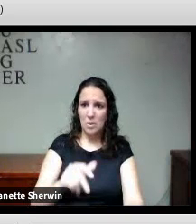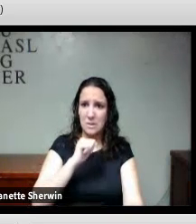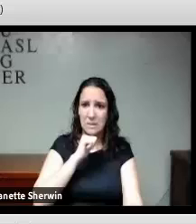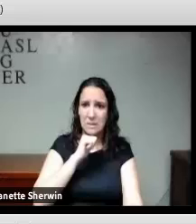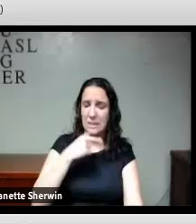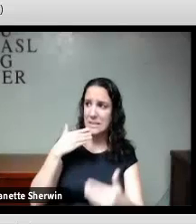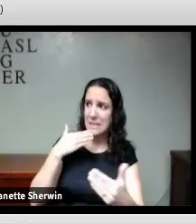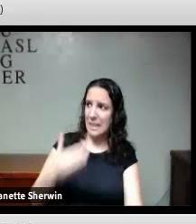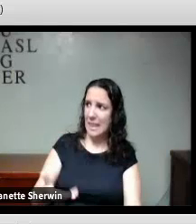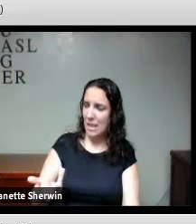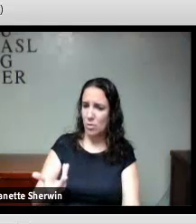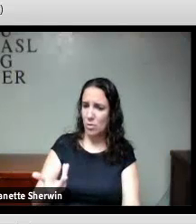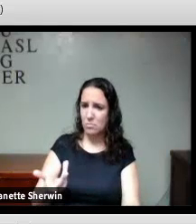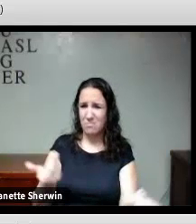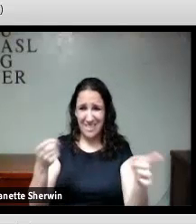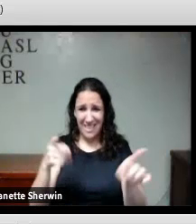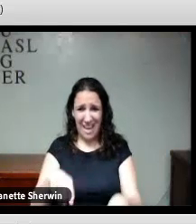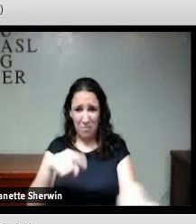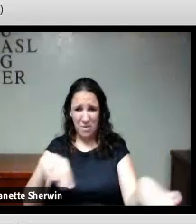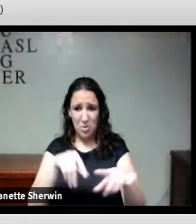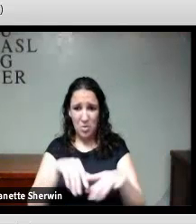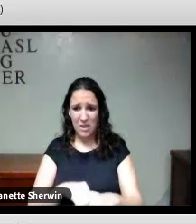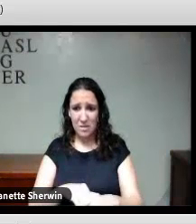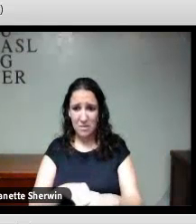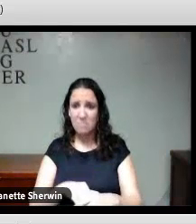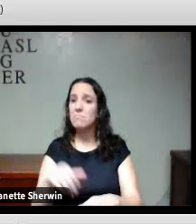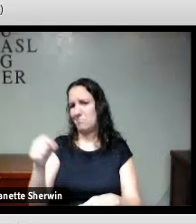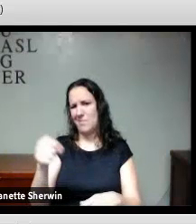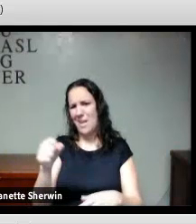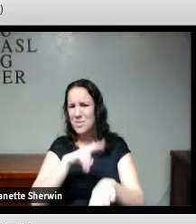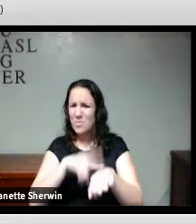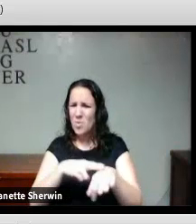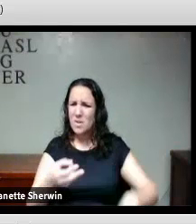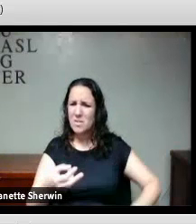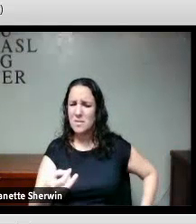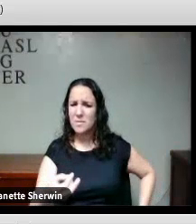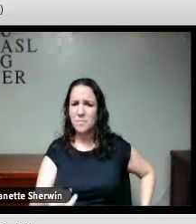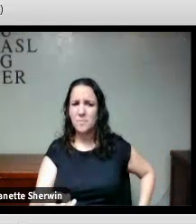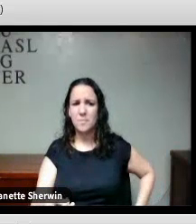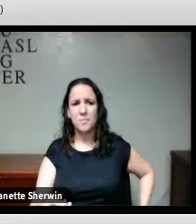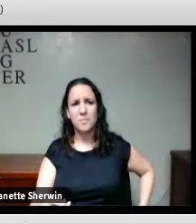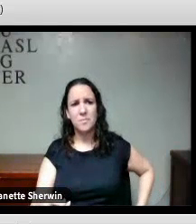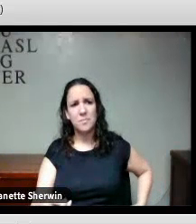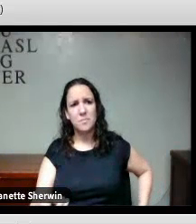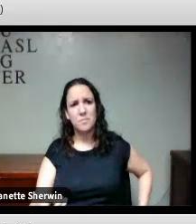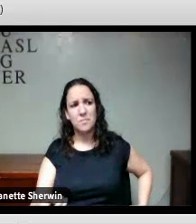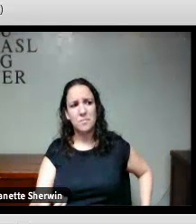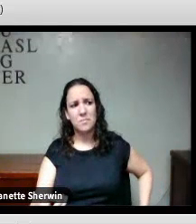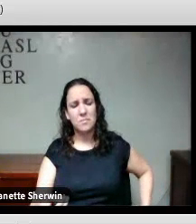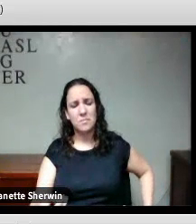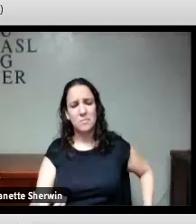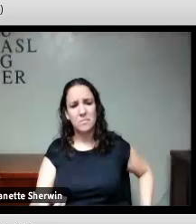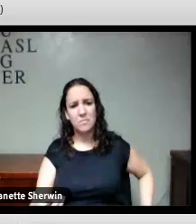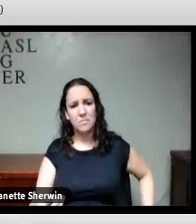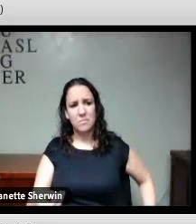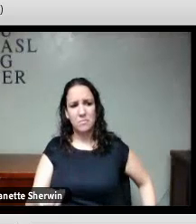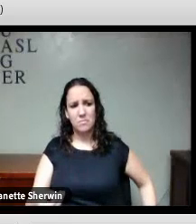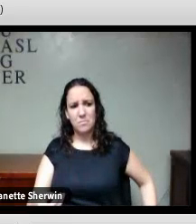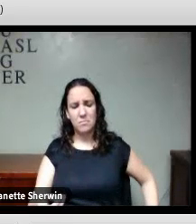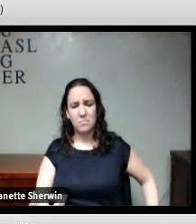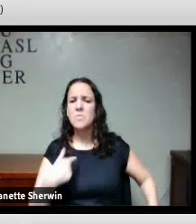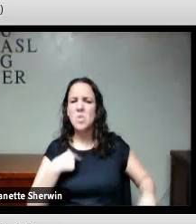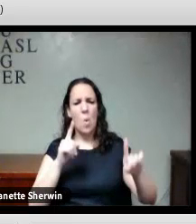that happened to anybody besides me? Yes, exactly. I went to a customer service convention many years